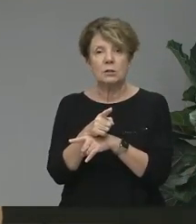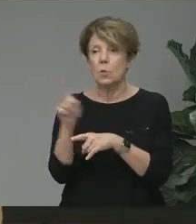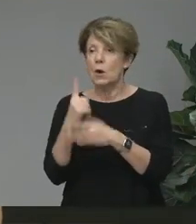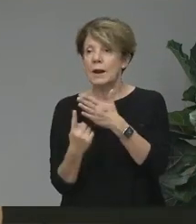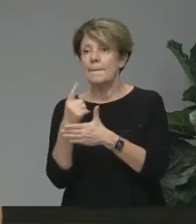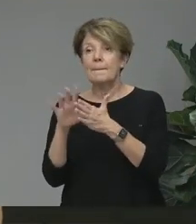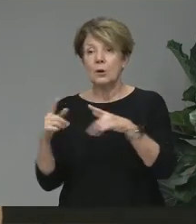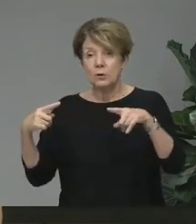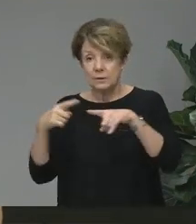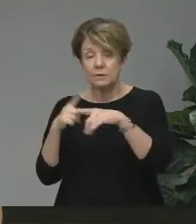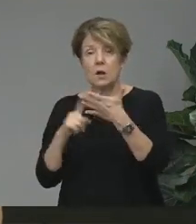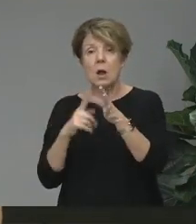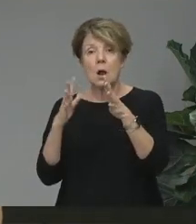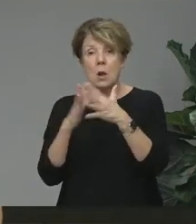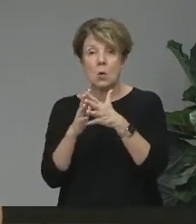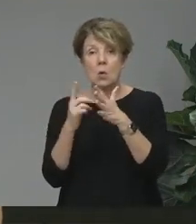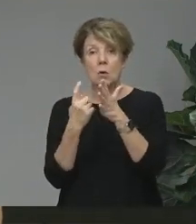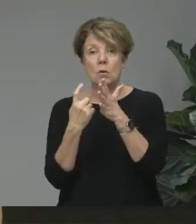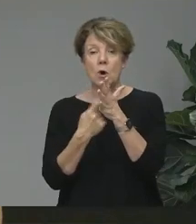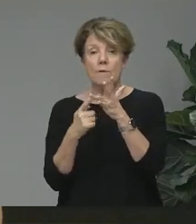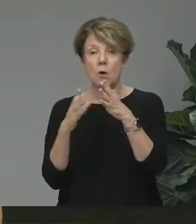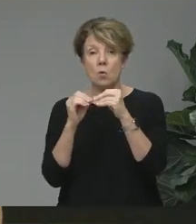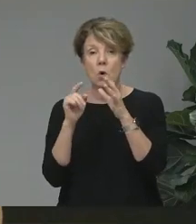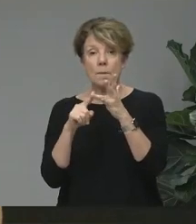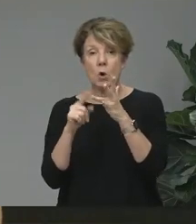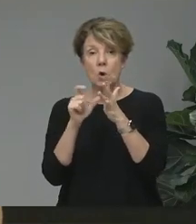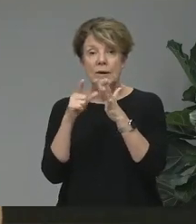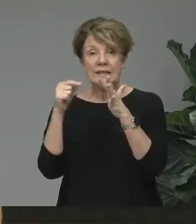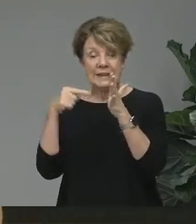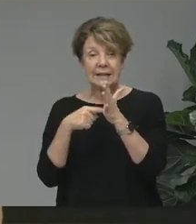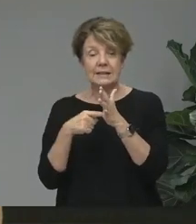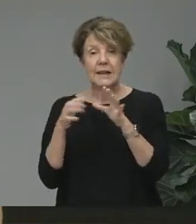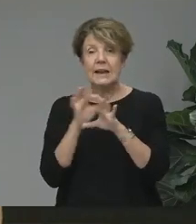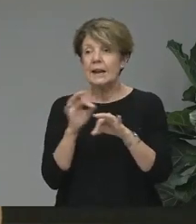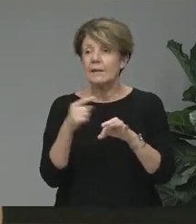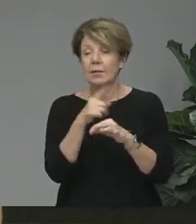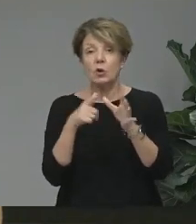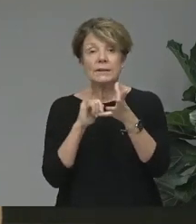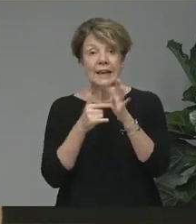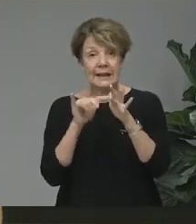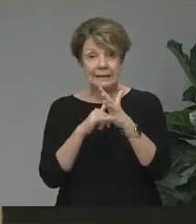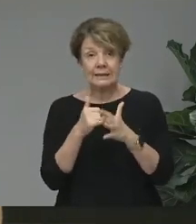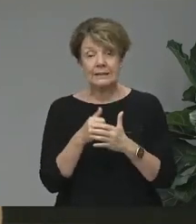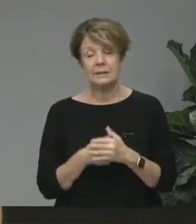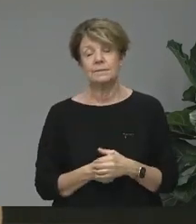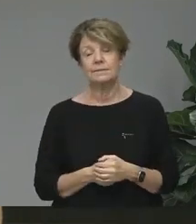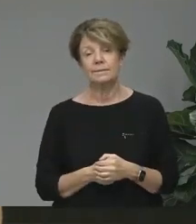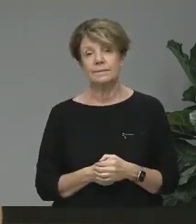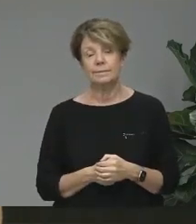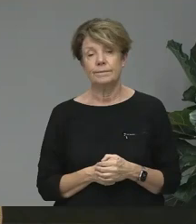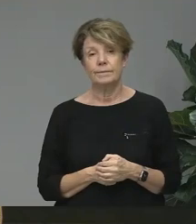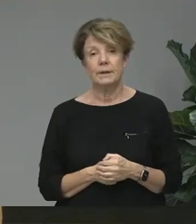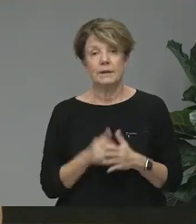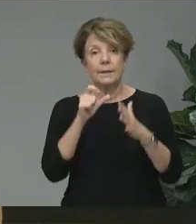illegality robo-debts. In none of those cases, the gaming was that in none of those cases did